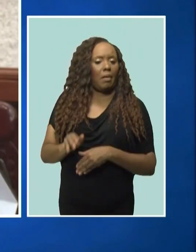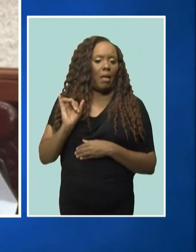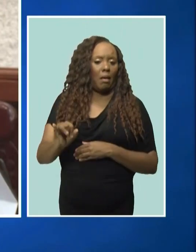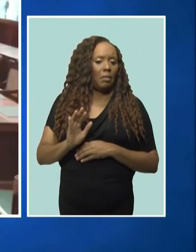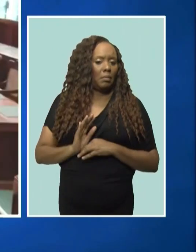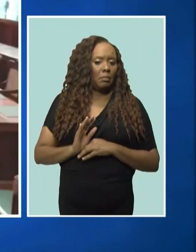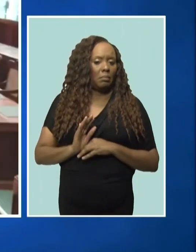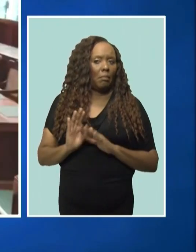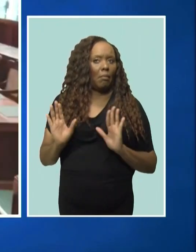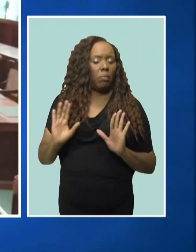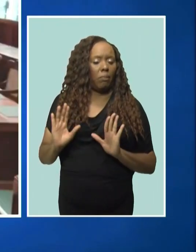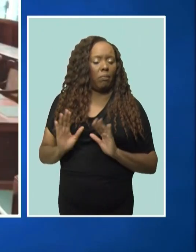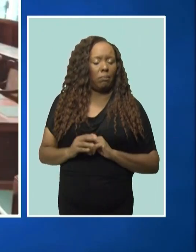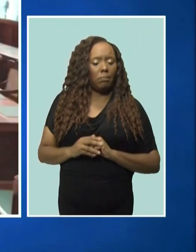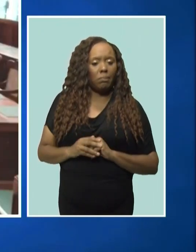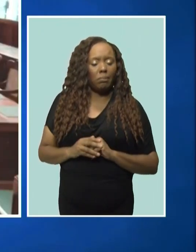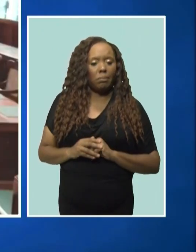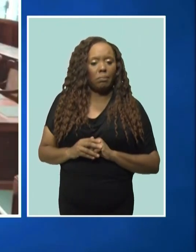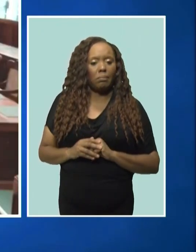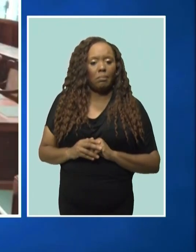I hope, sir,